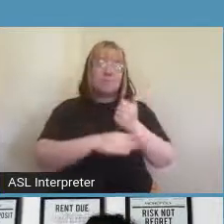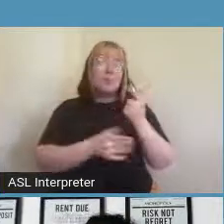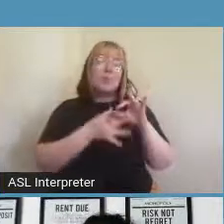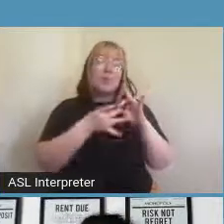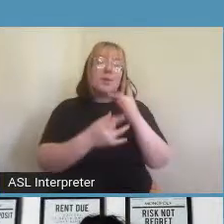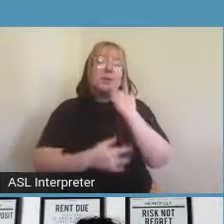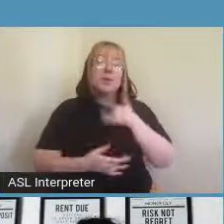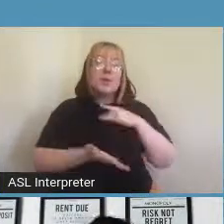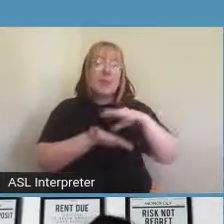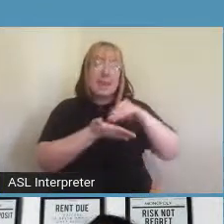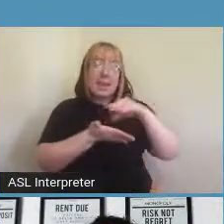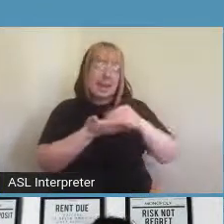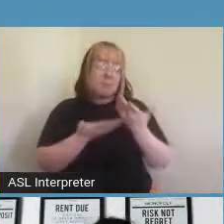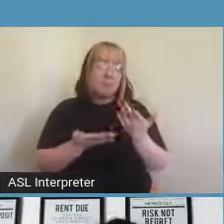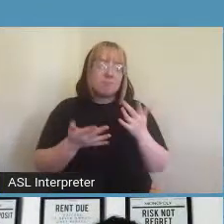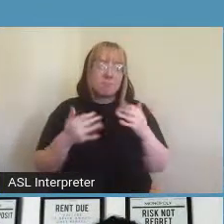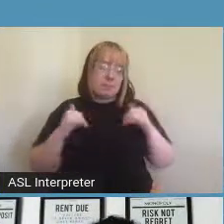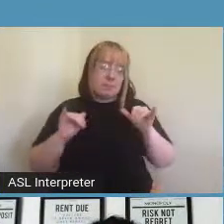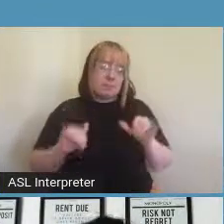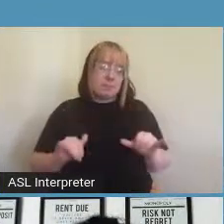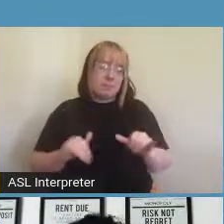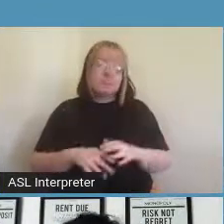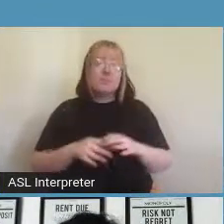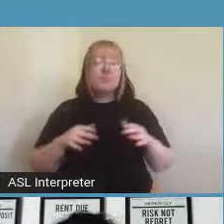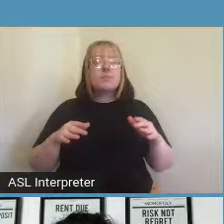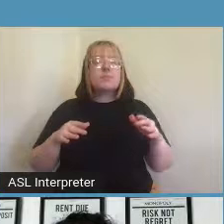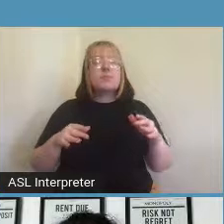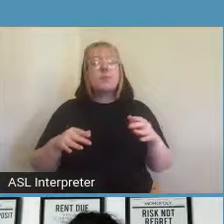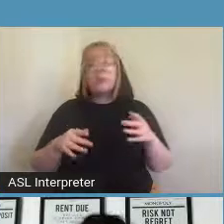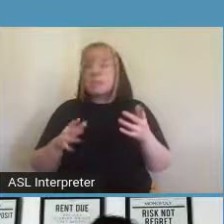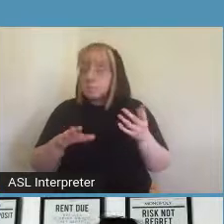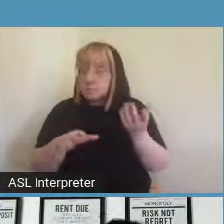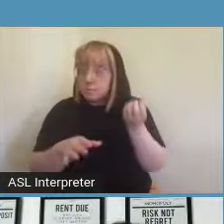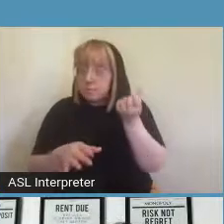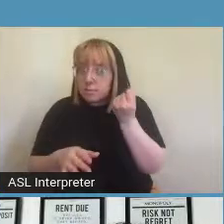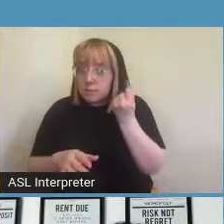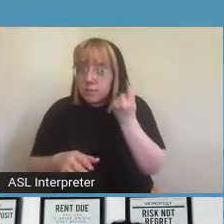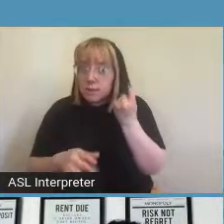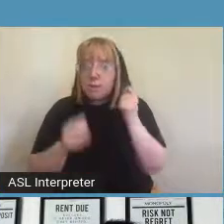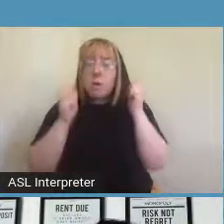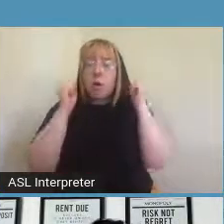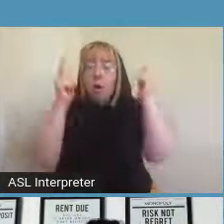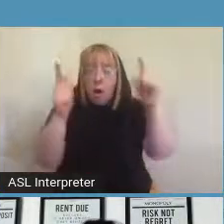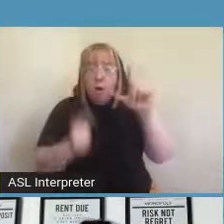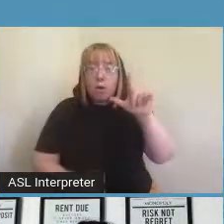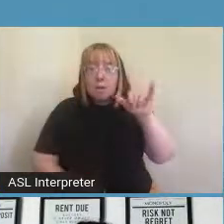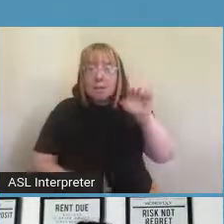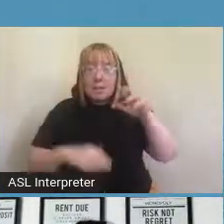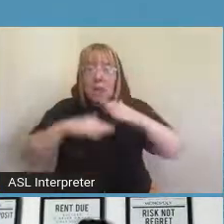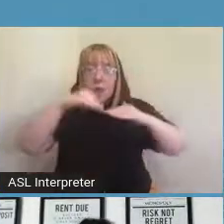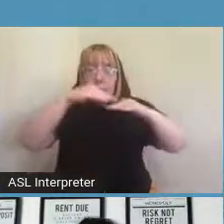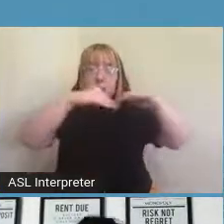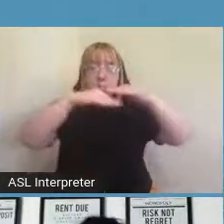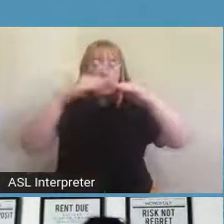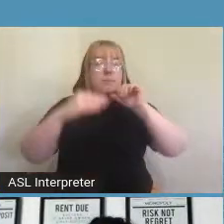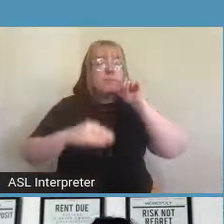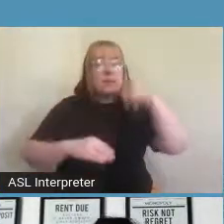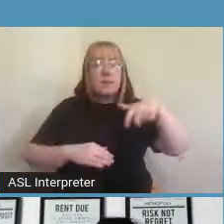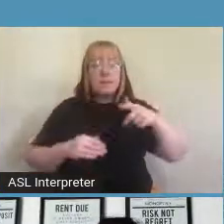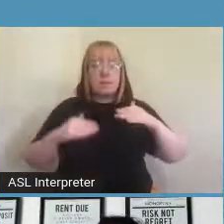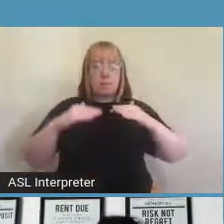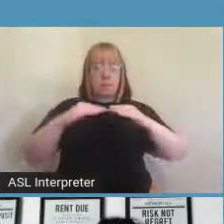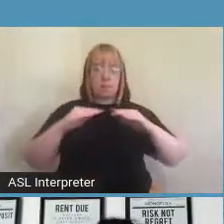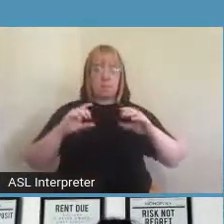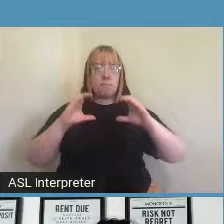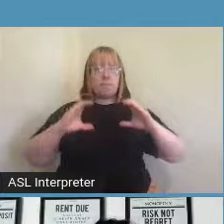we think about the layers of a typical video, now mind you, this doesn't have to be all the layers, but kind of the base might be the interview. So who